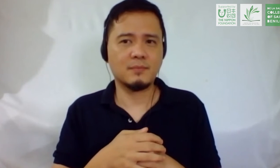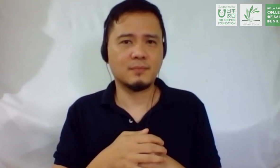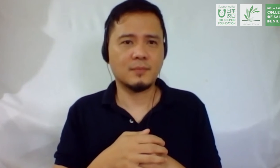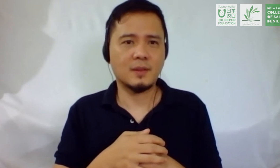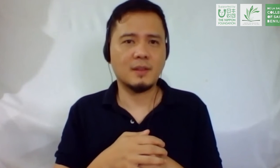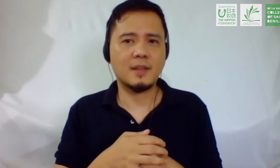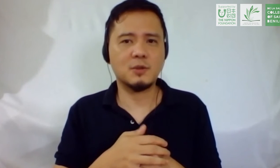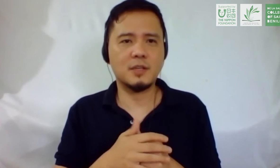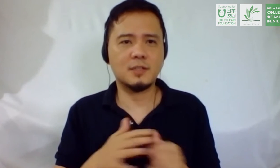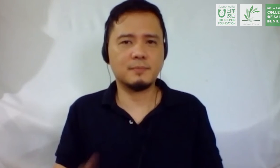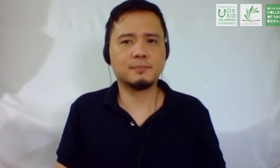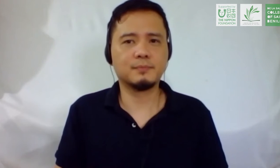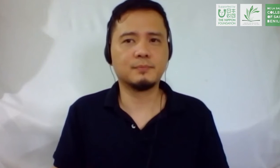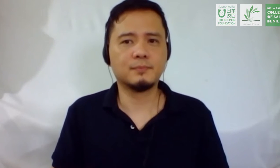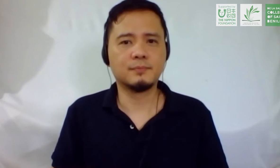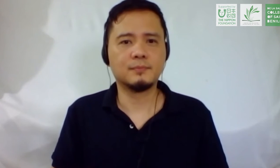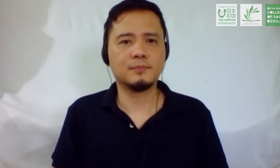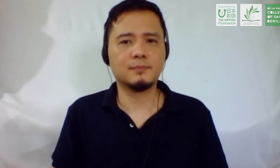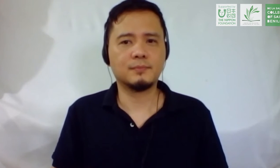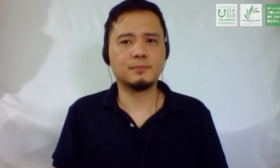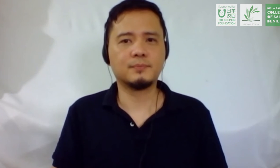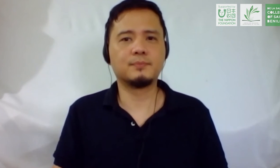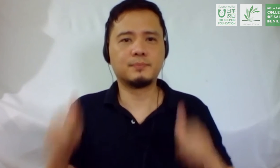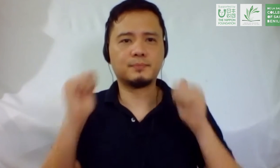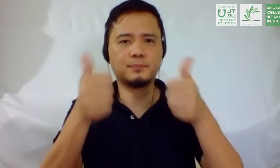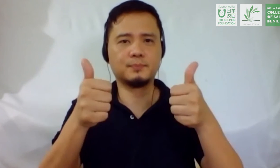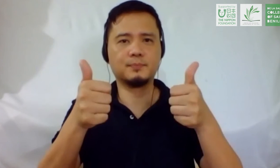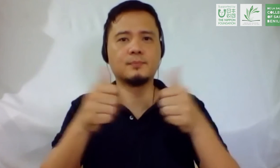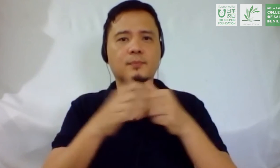Okay? That's okay, sir. Yeah, so